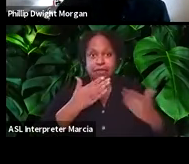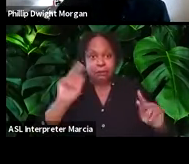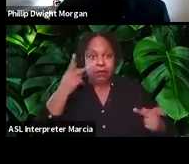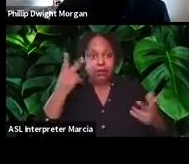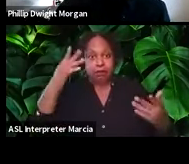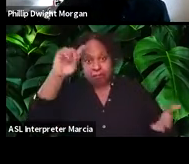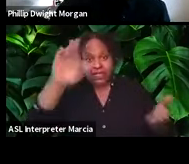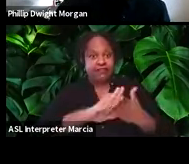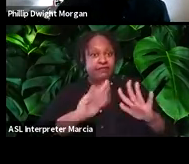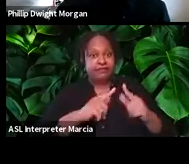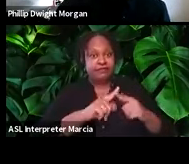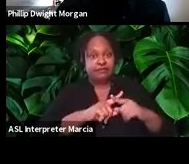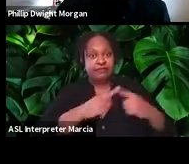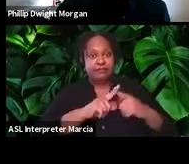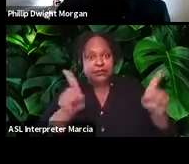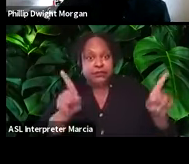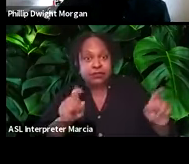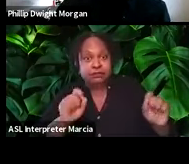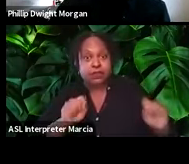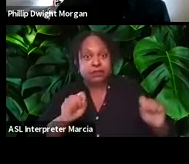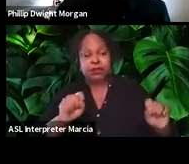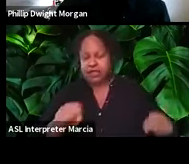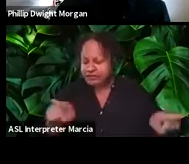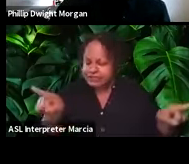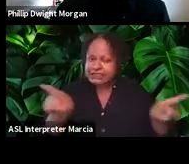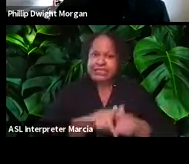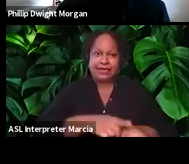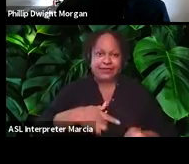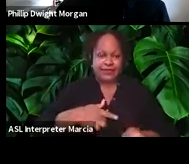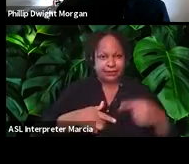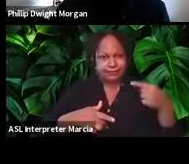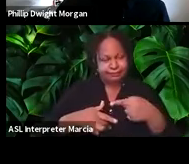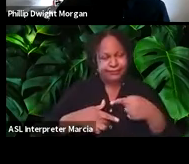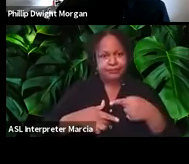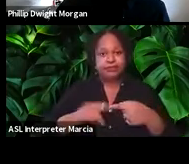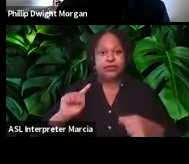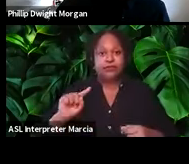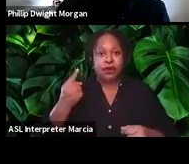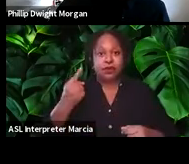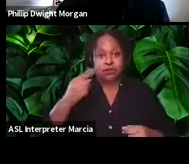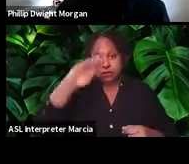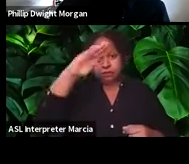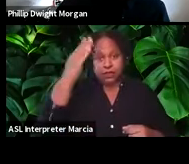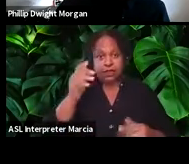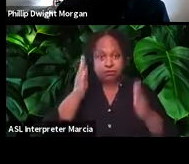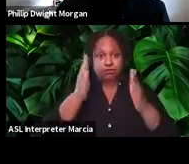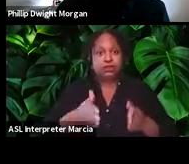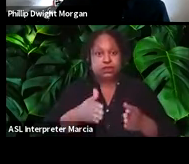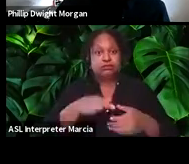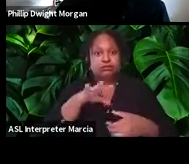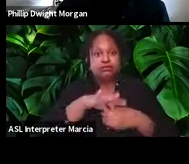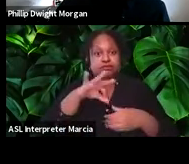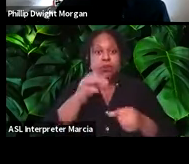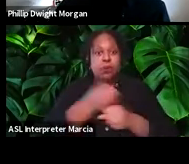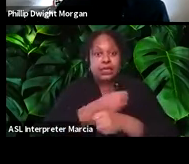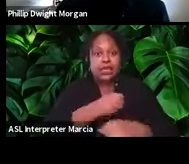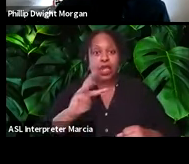with him. I feel the exact same way. Being the first Black person elected in